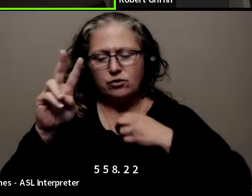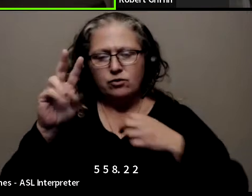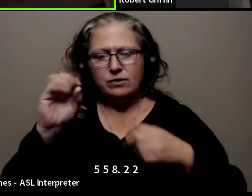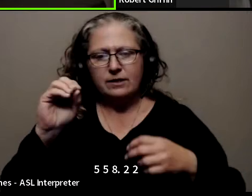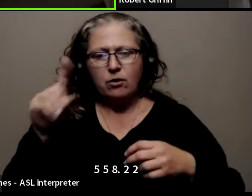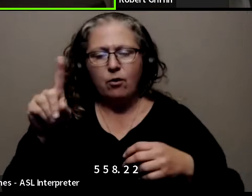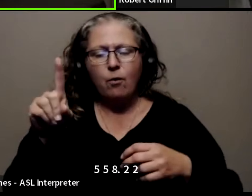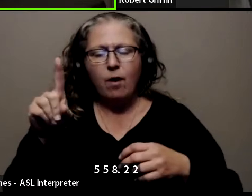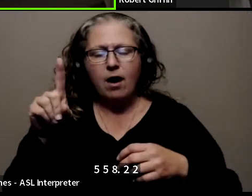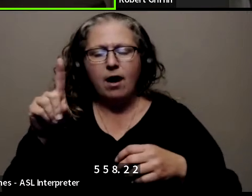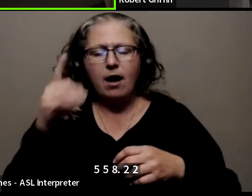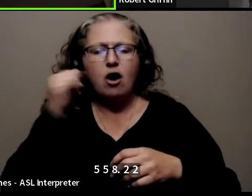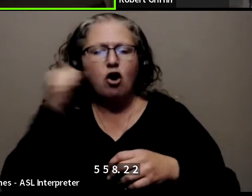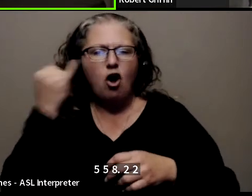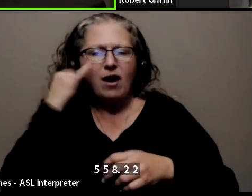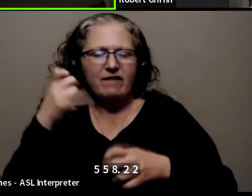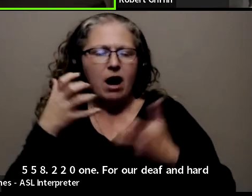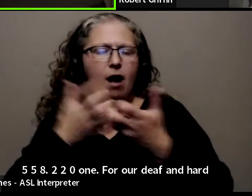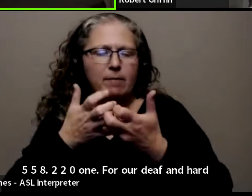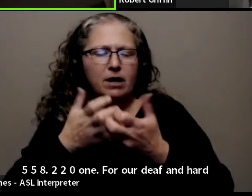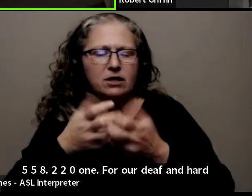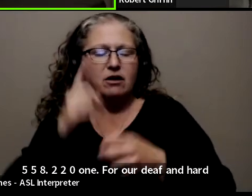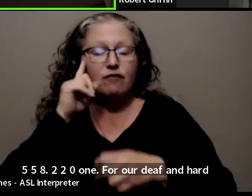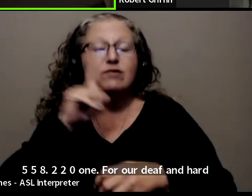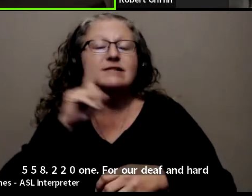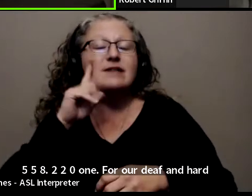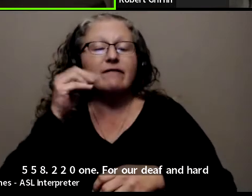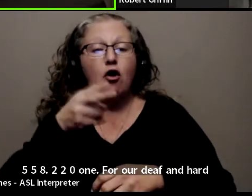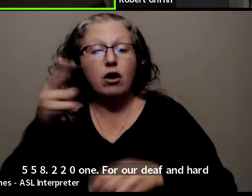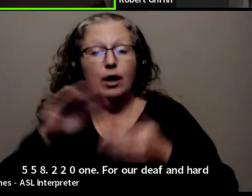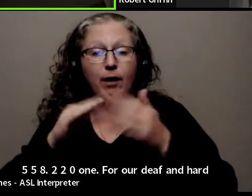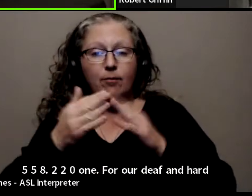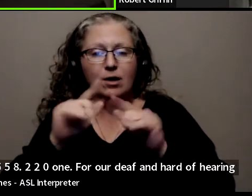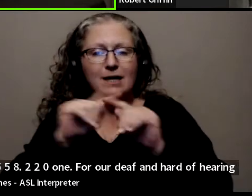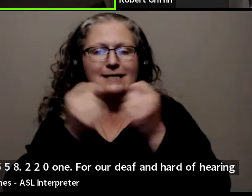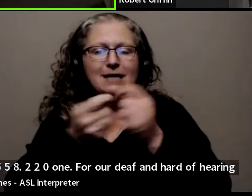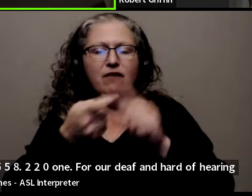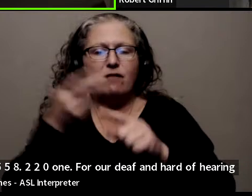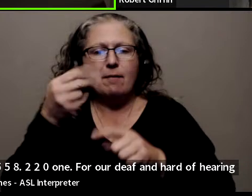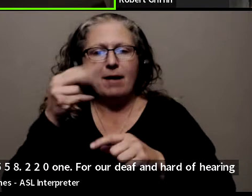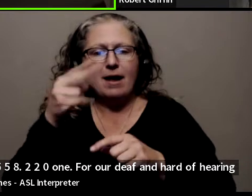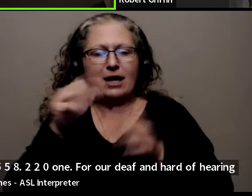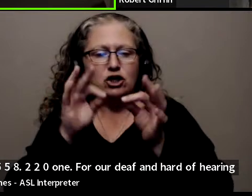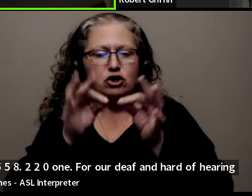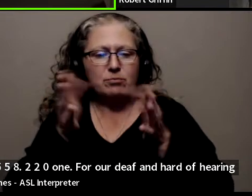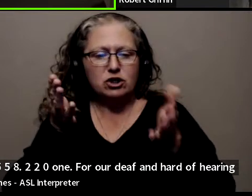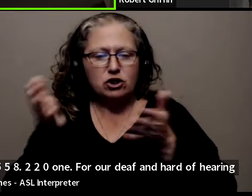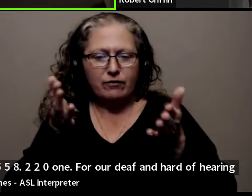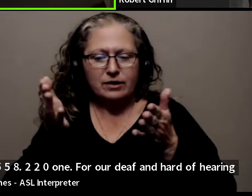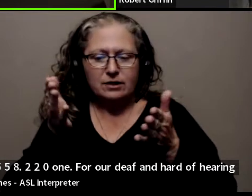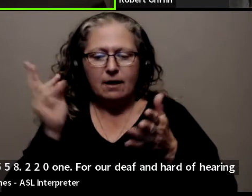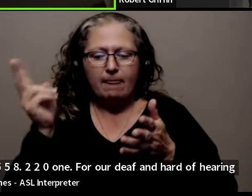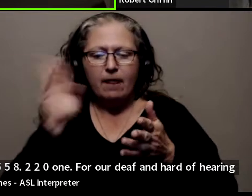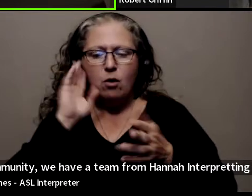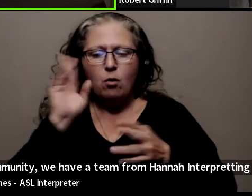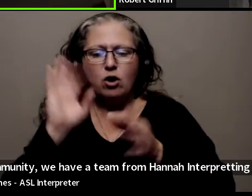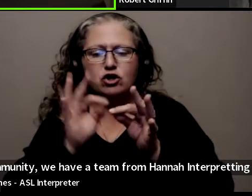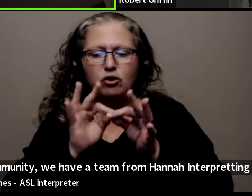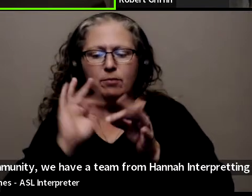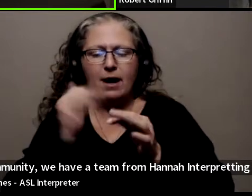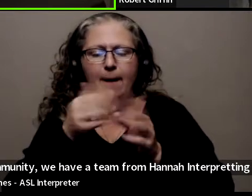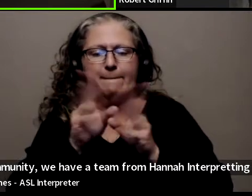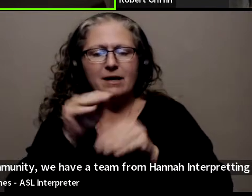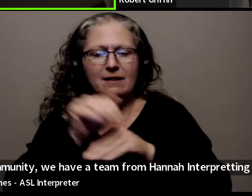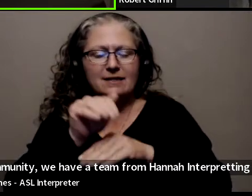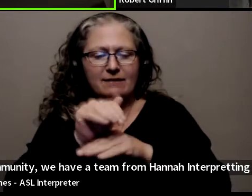650-558-2201. For our deaf and hard of hearing community, we have a team from Hannah Interpreting Services, and they will be interpreting our meeting